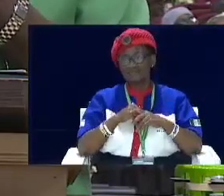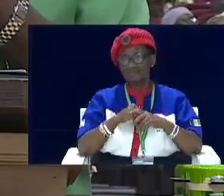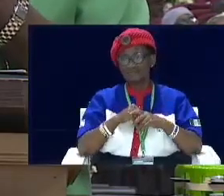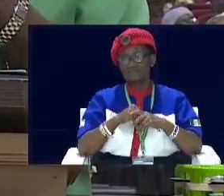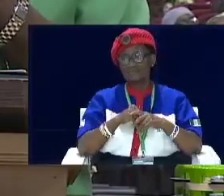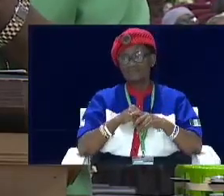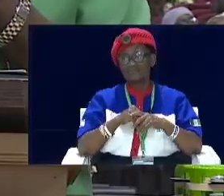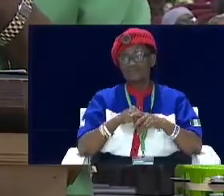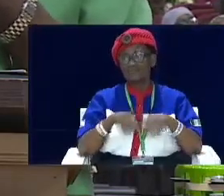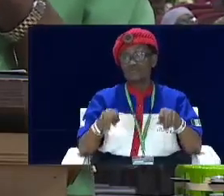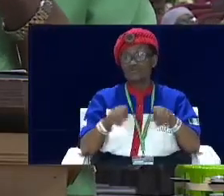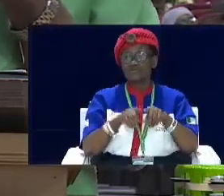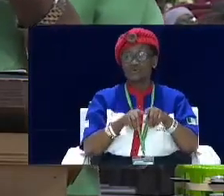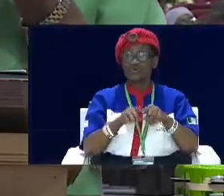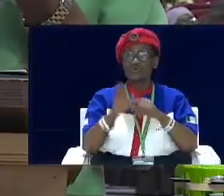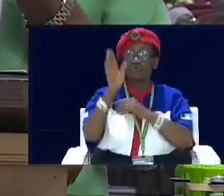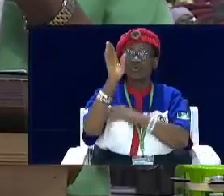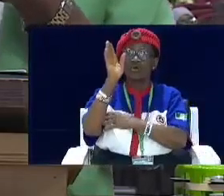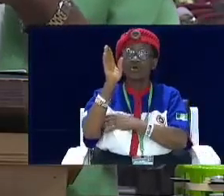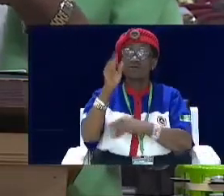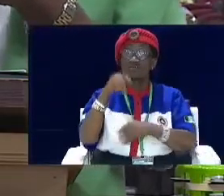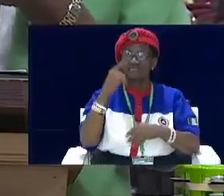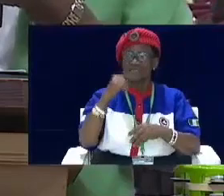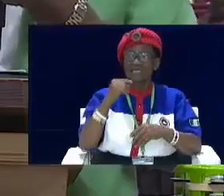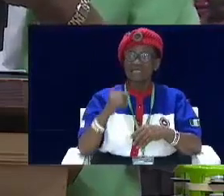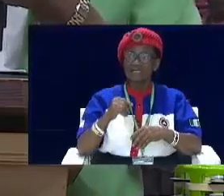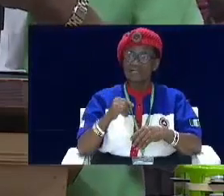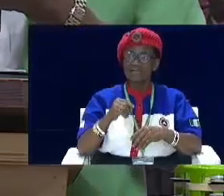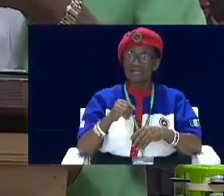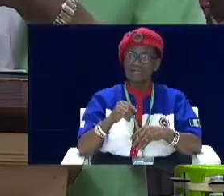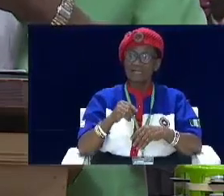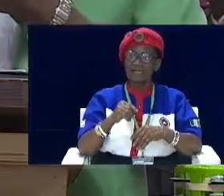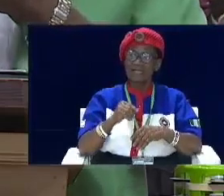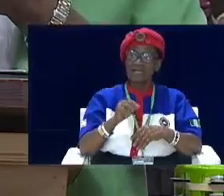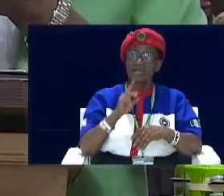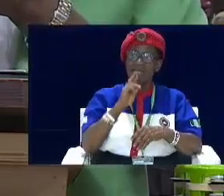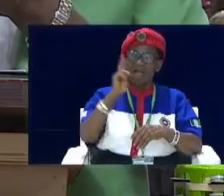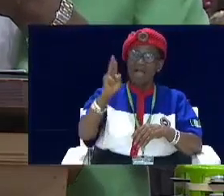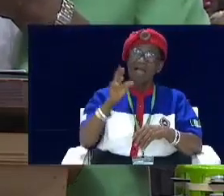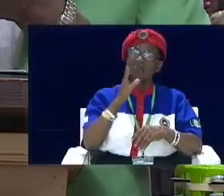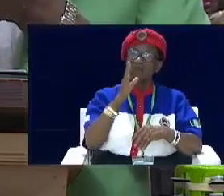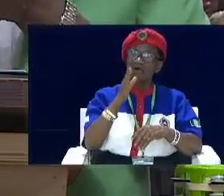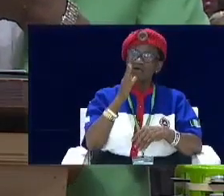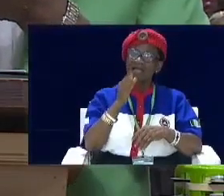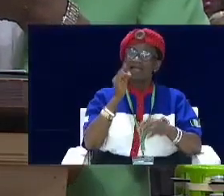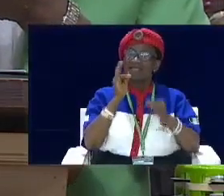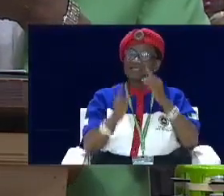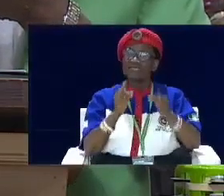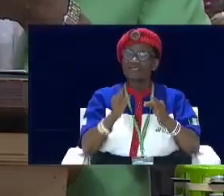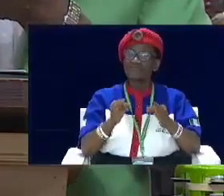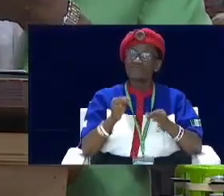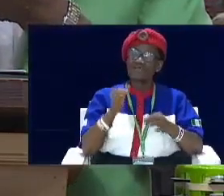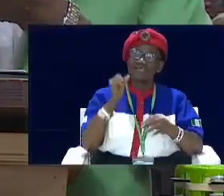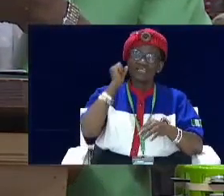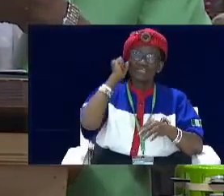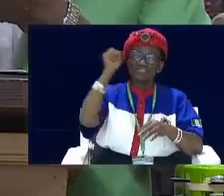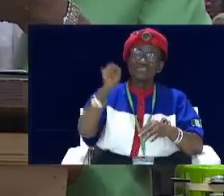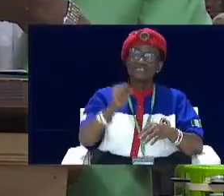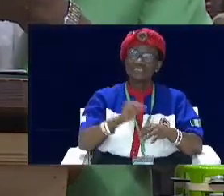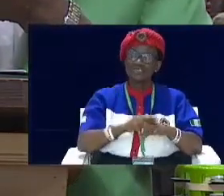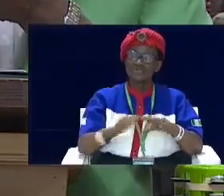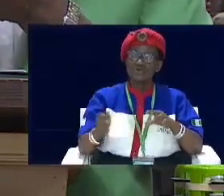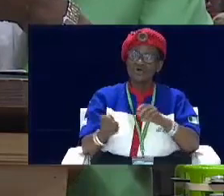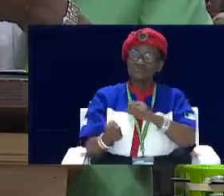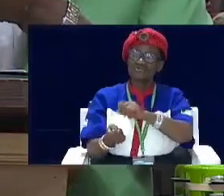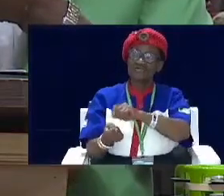God said that that mother, if she doesn't change, will die within a week. Pe ti iya yin o ba wa ronu ku wada